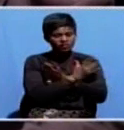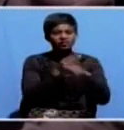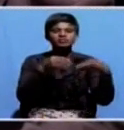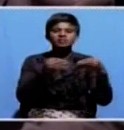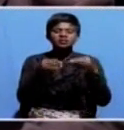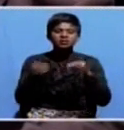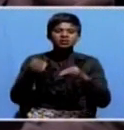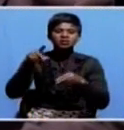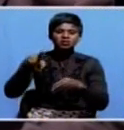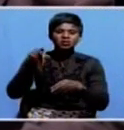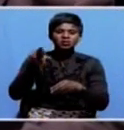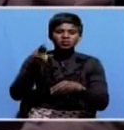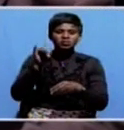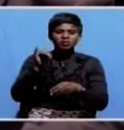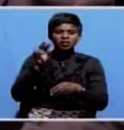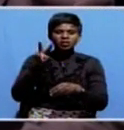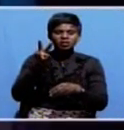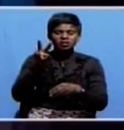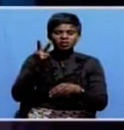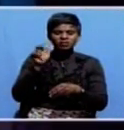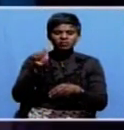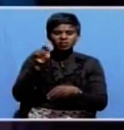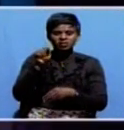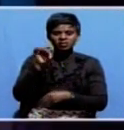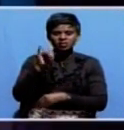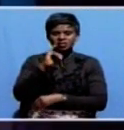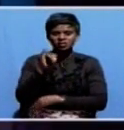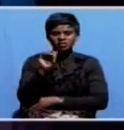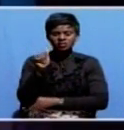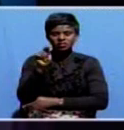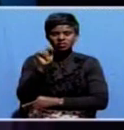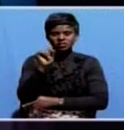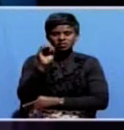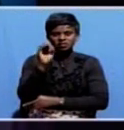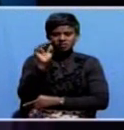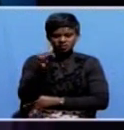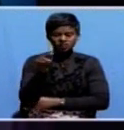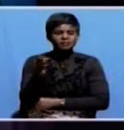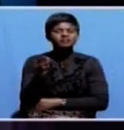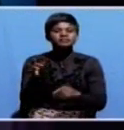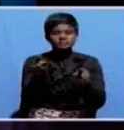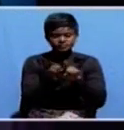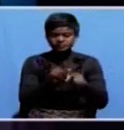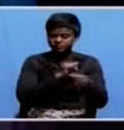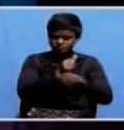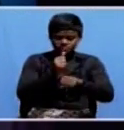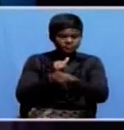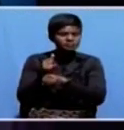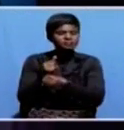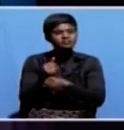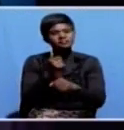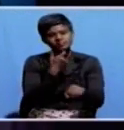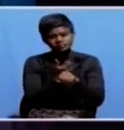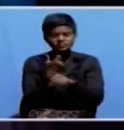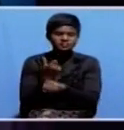privatized. Now, the privatization aspect of it is in some circles is criticized as being wholesome and